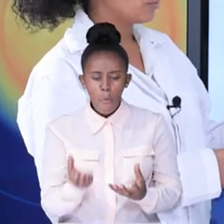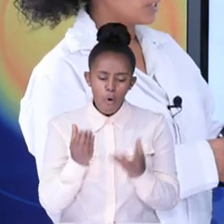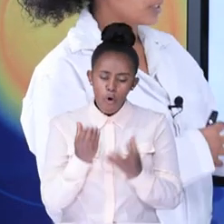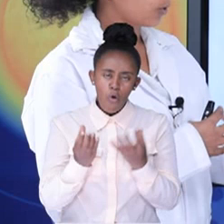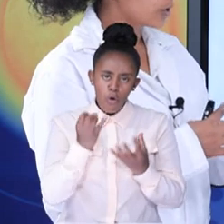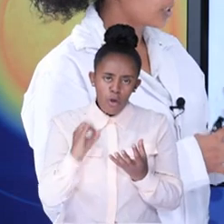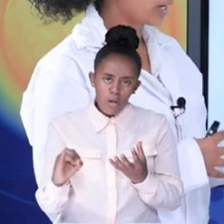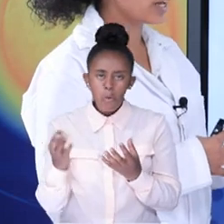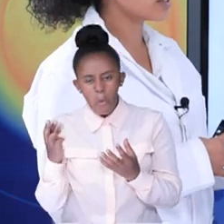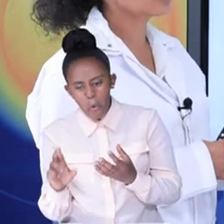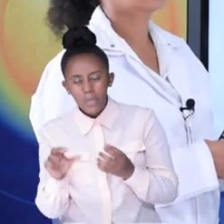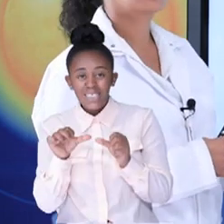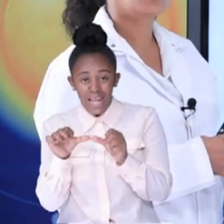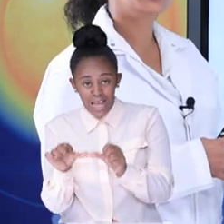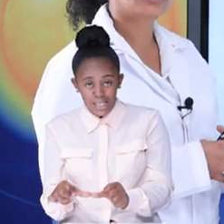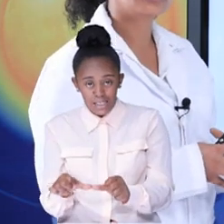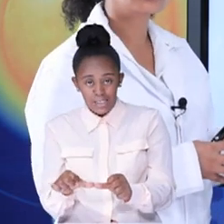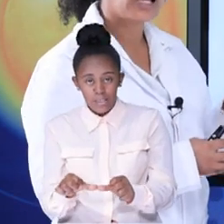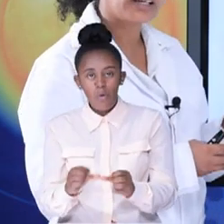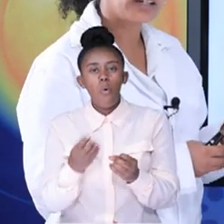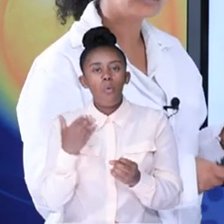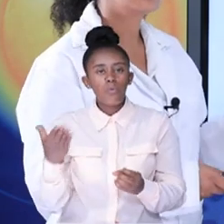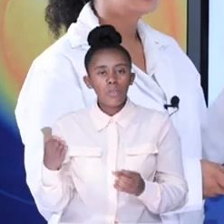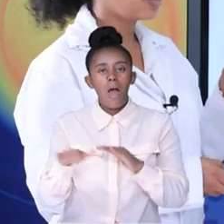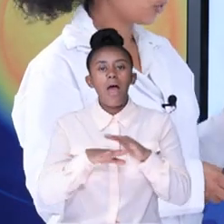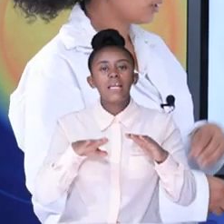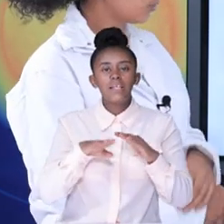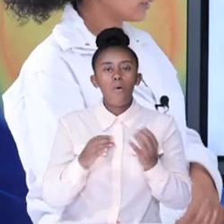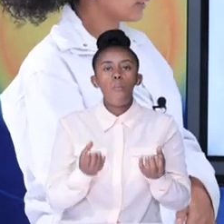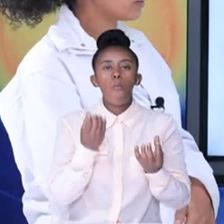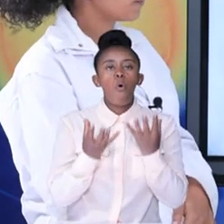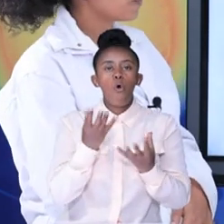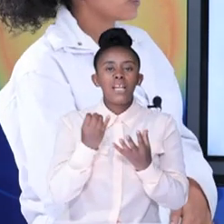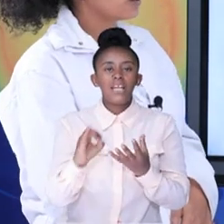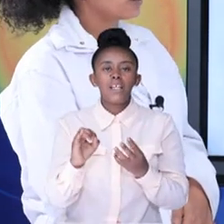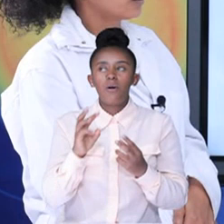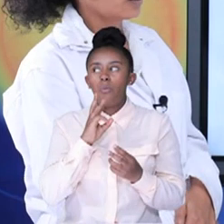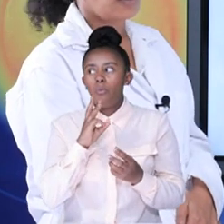boiling or sterilizing objects under boiling water.